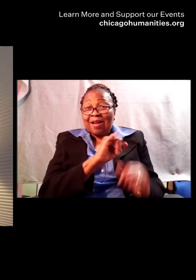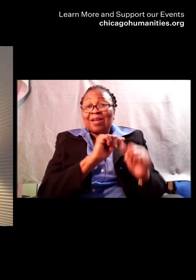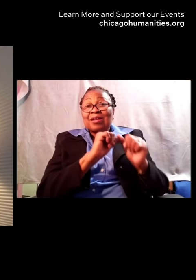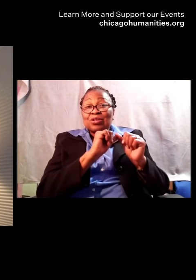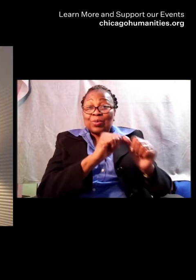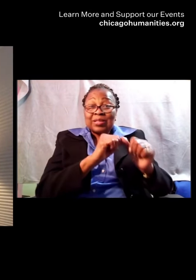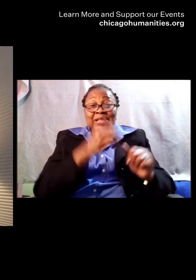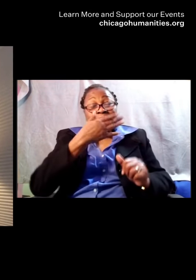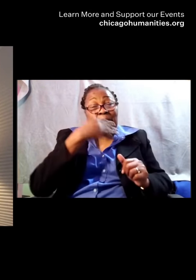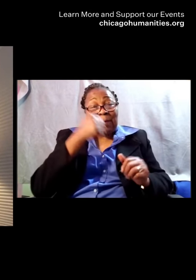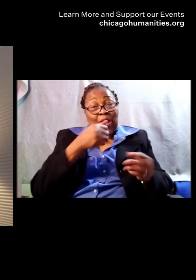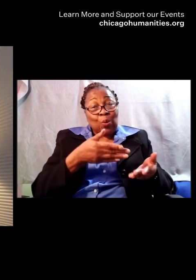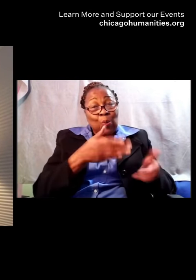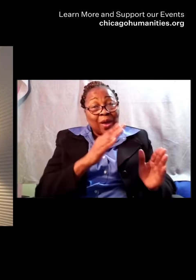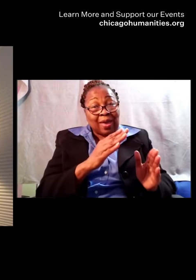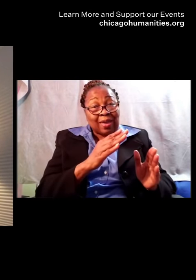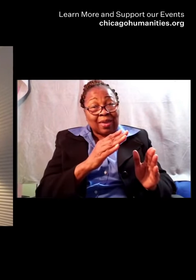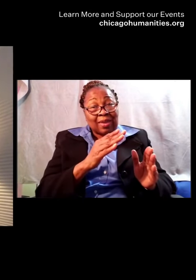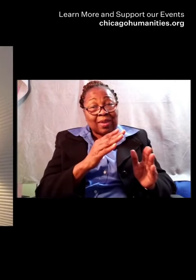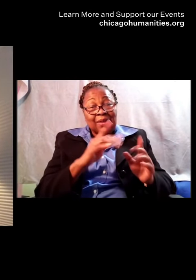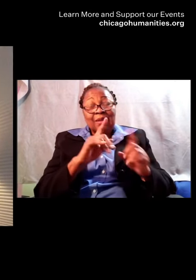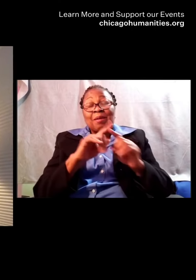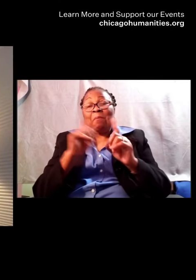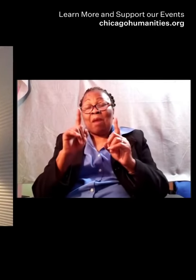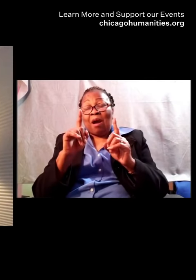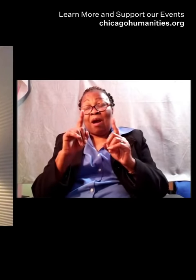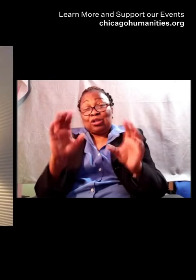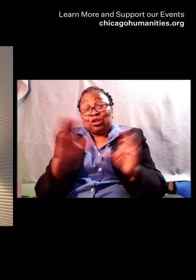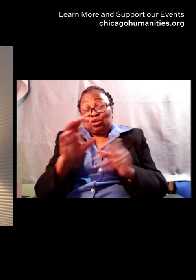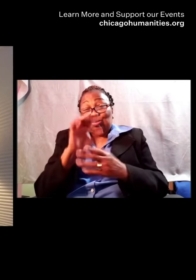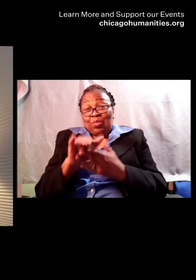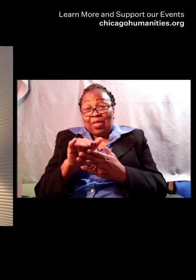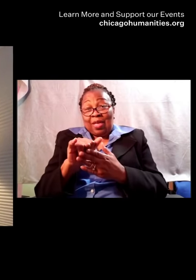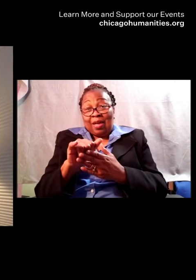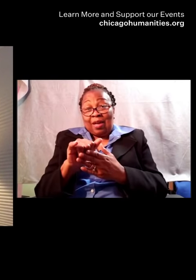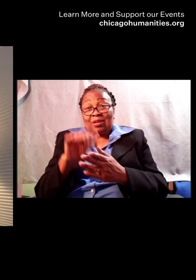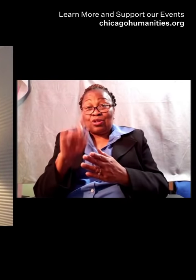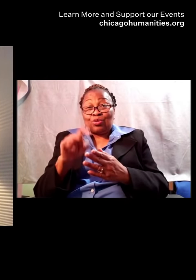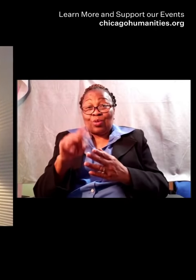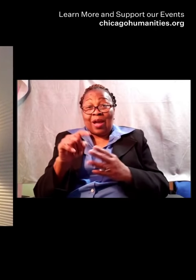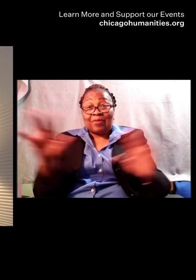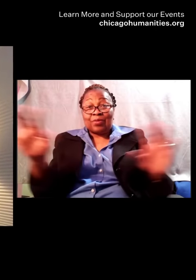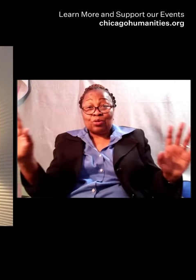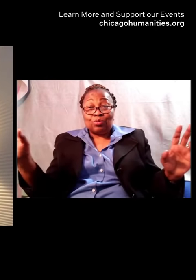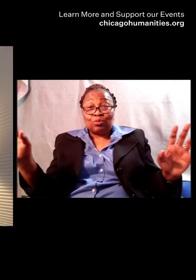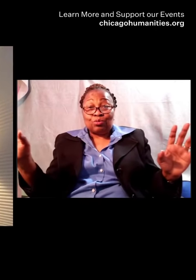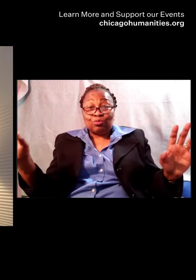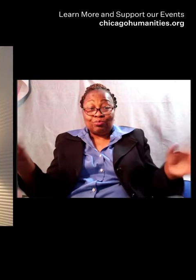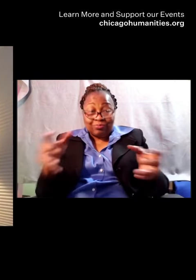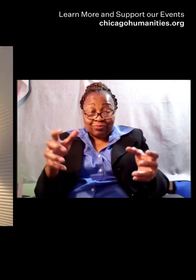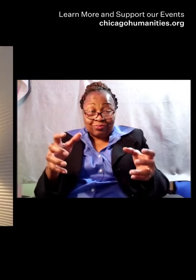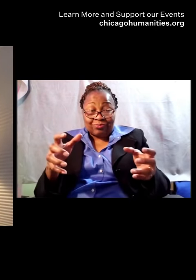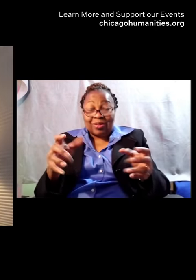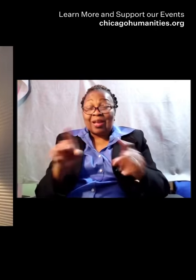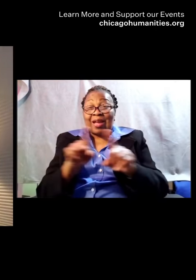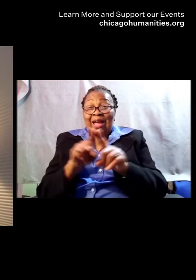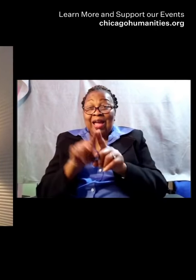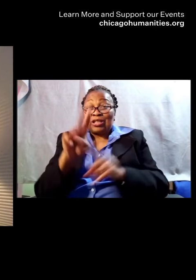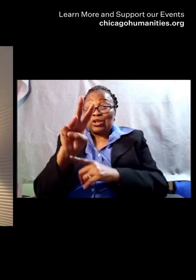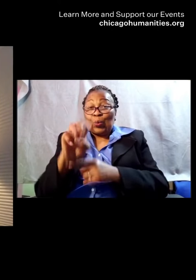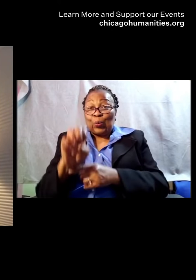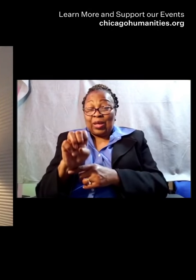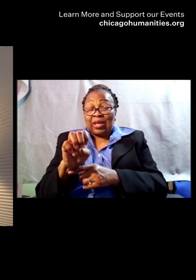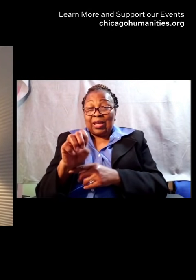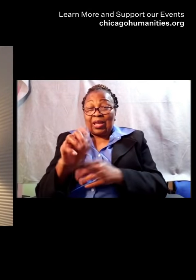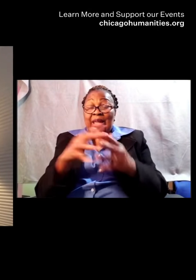way. But in order to do that, you often have to come together as a we. And as it turns out,